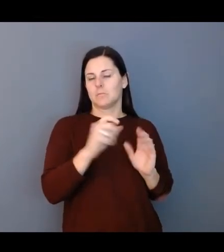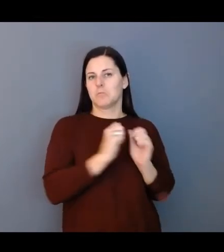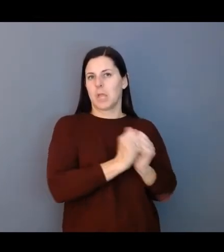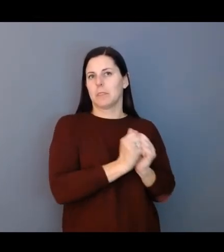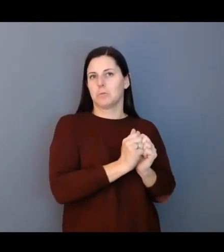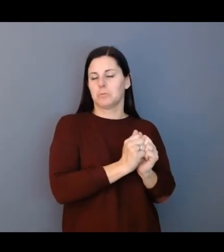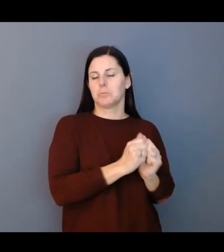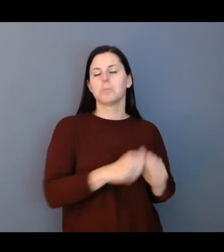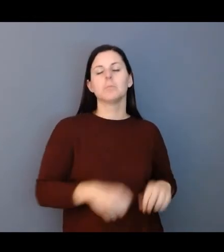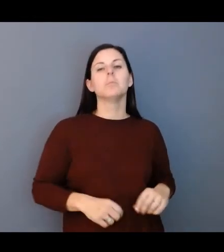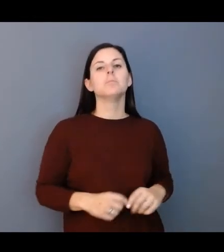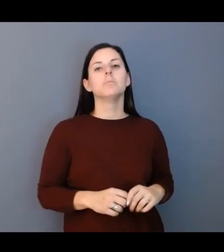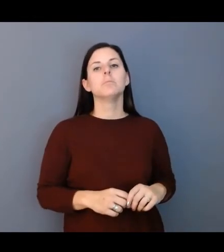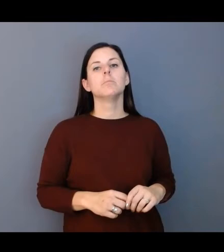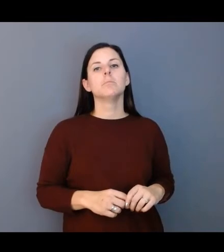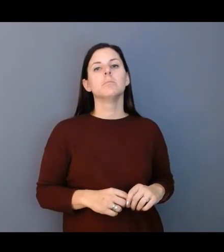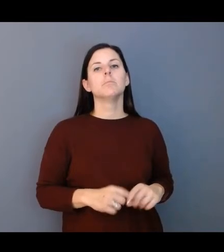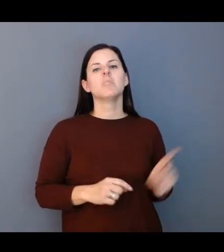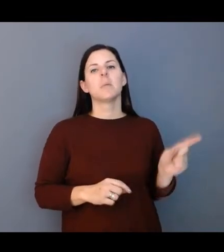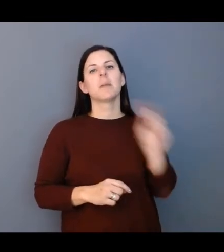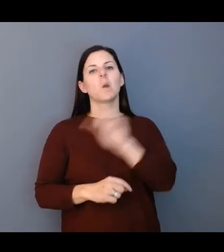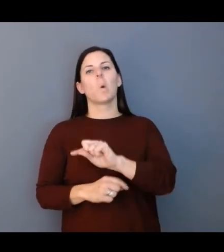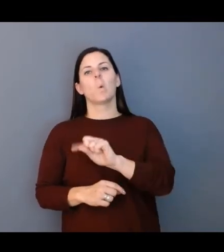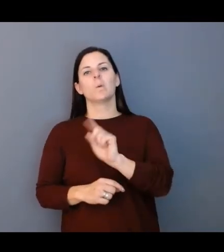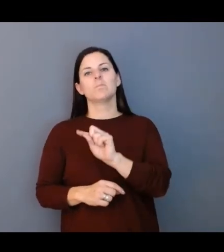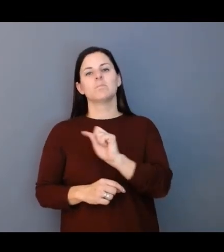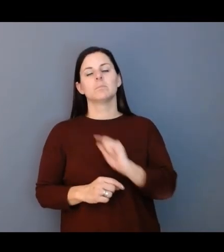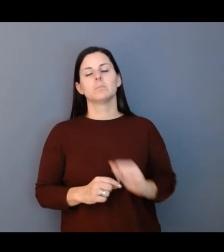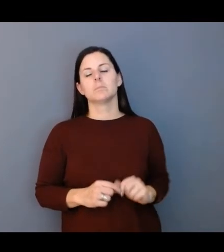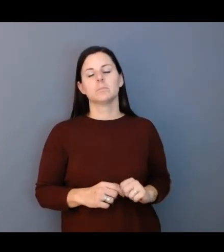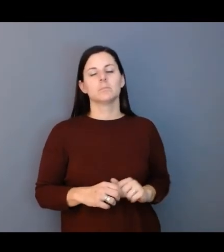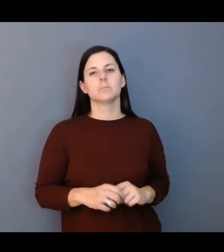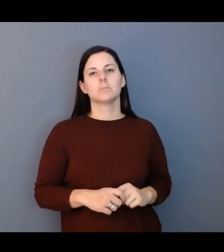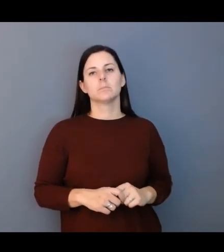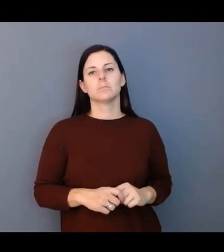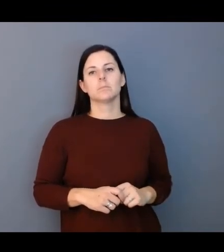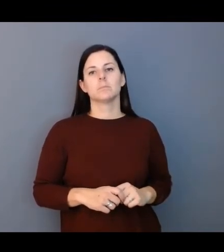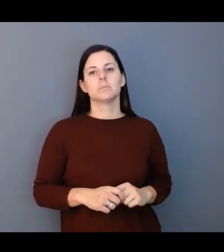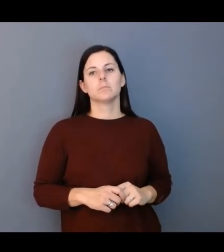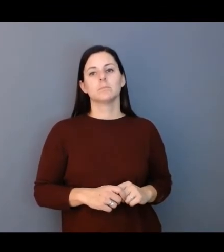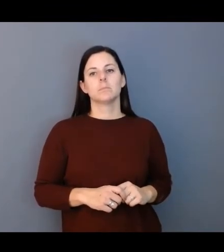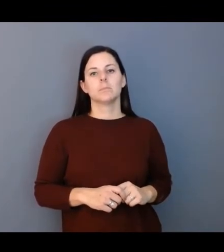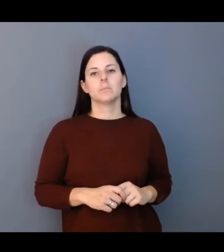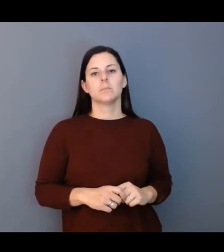combined together. So let me go to model registry.